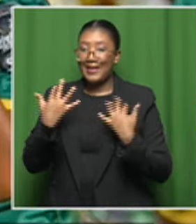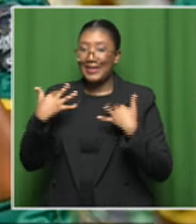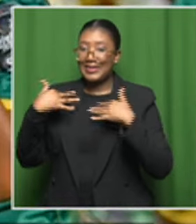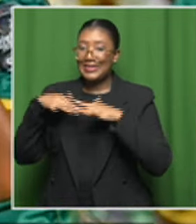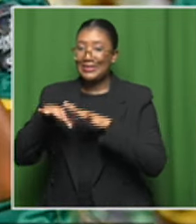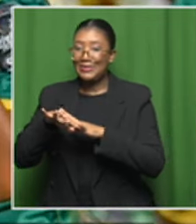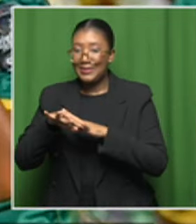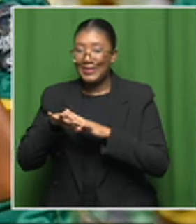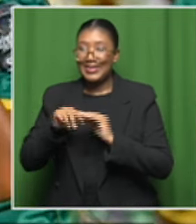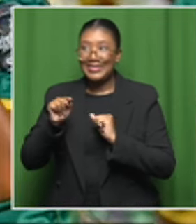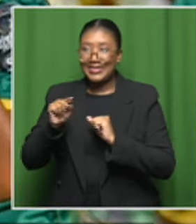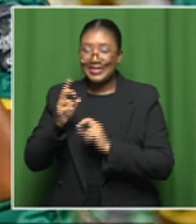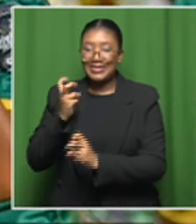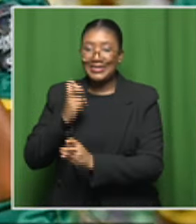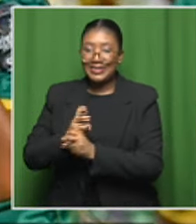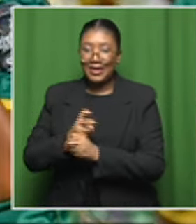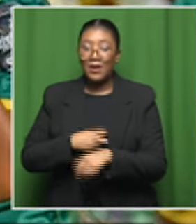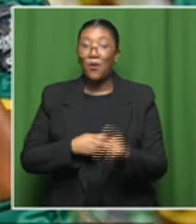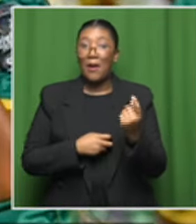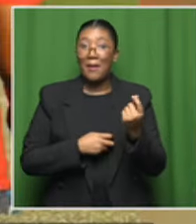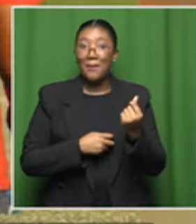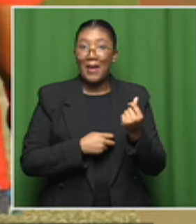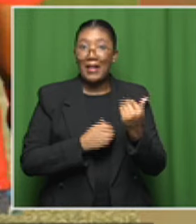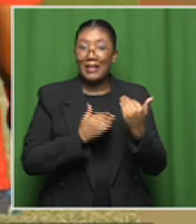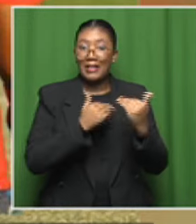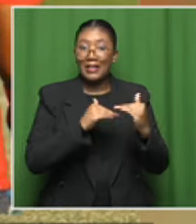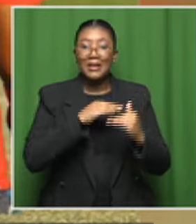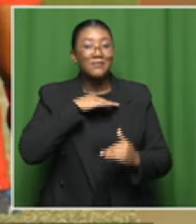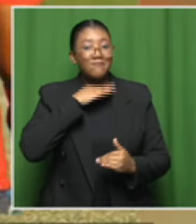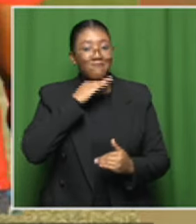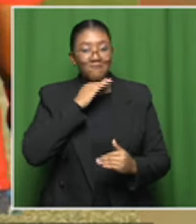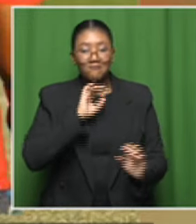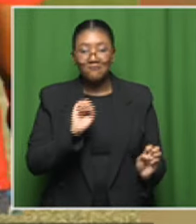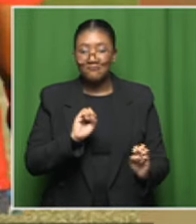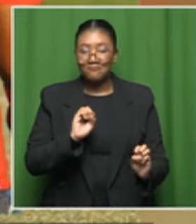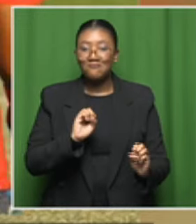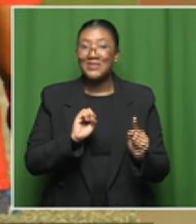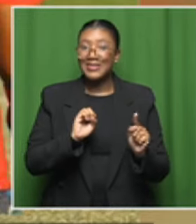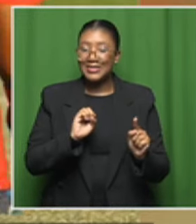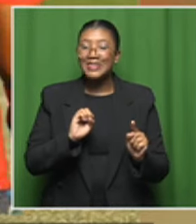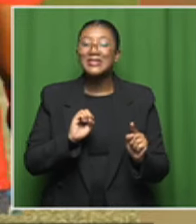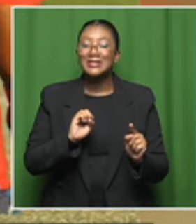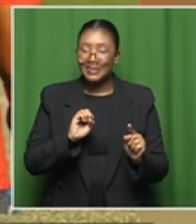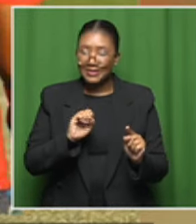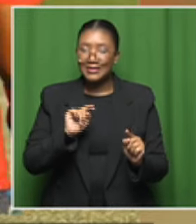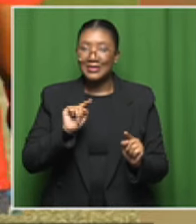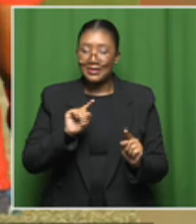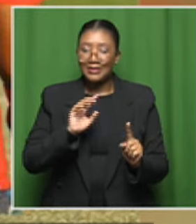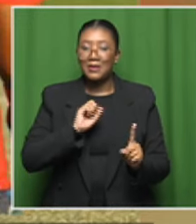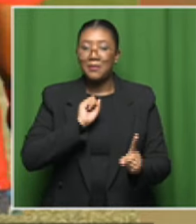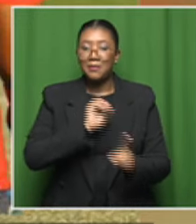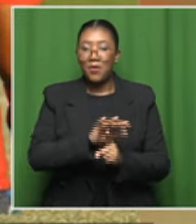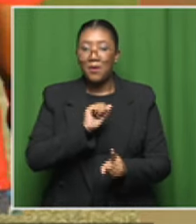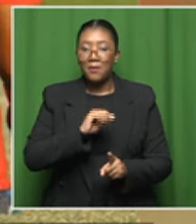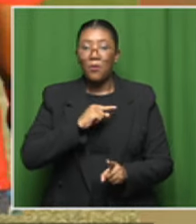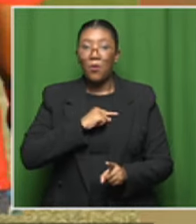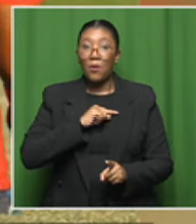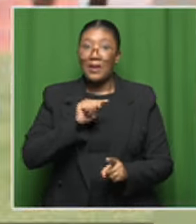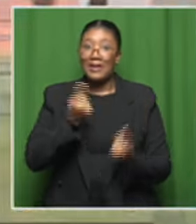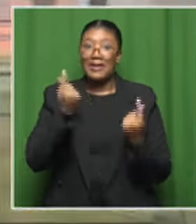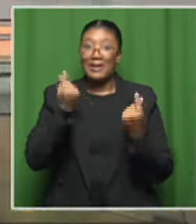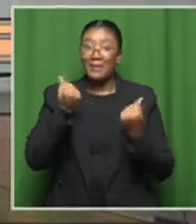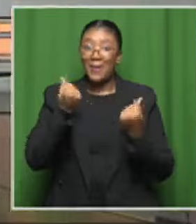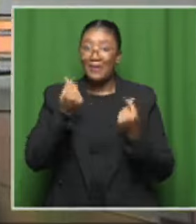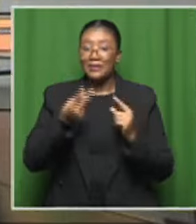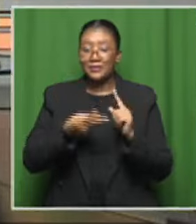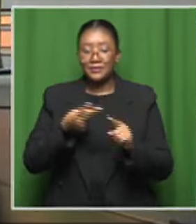the challenge. There's the financial implications. One of the things that I saw that I think strikes us quite strongly is the human resource impact. You need